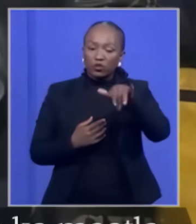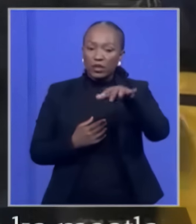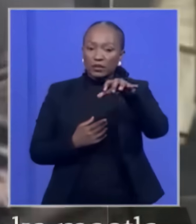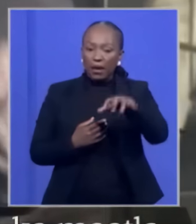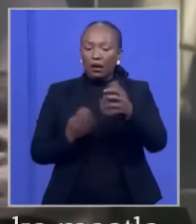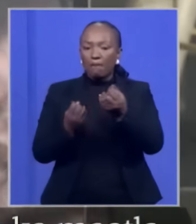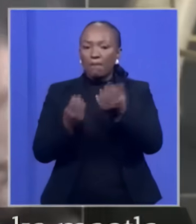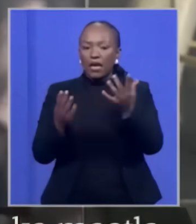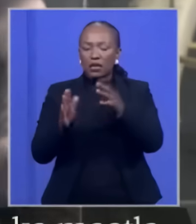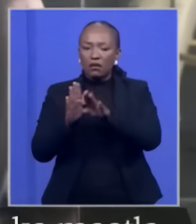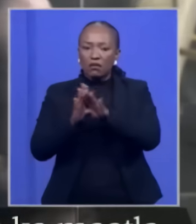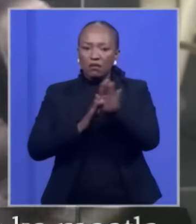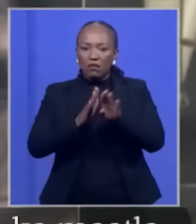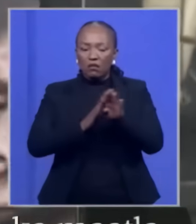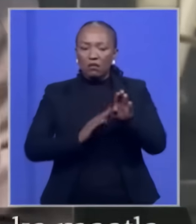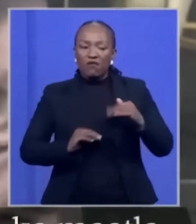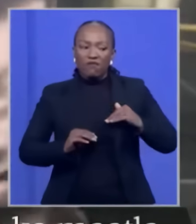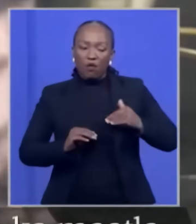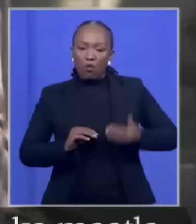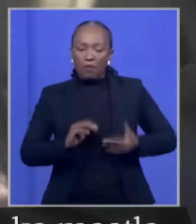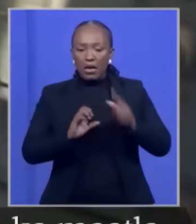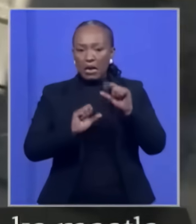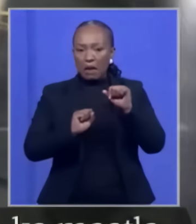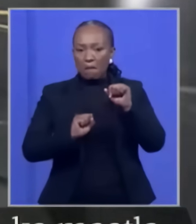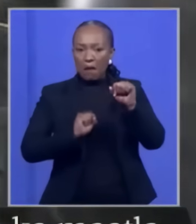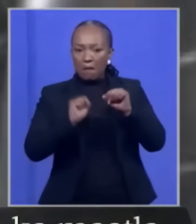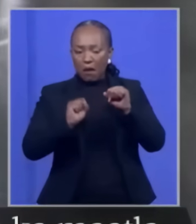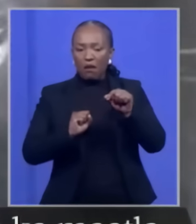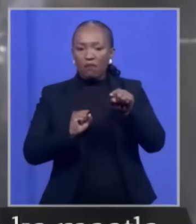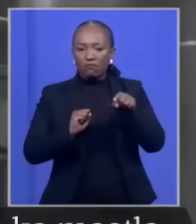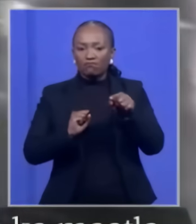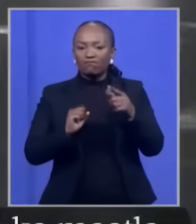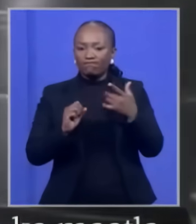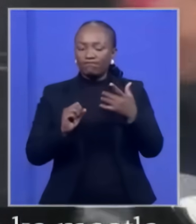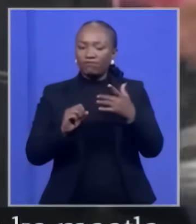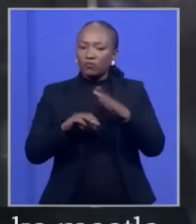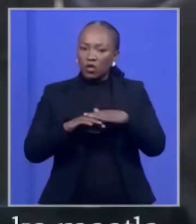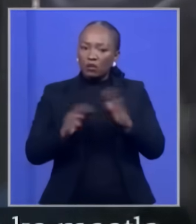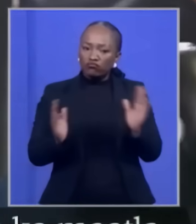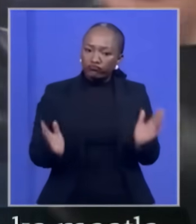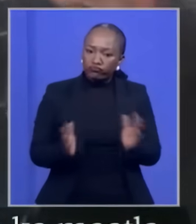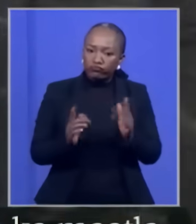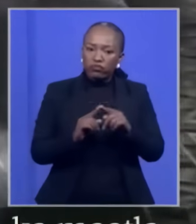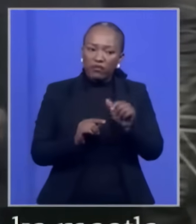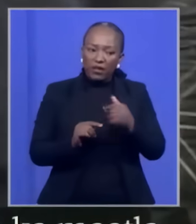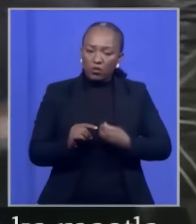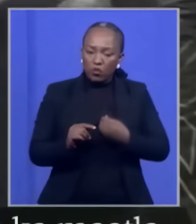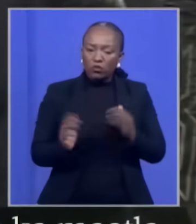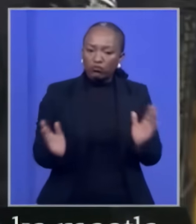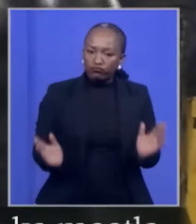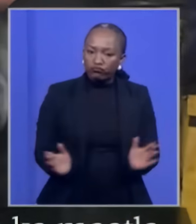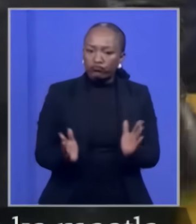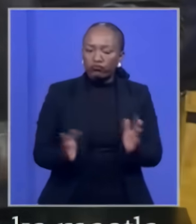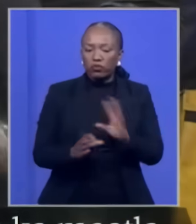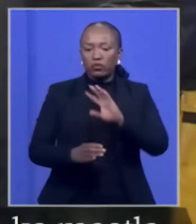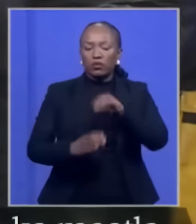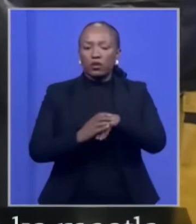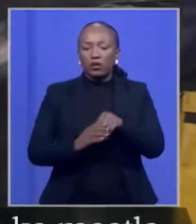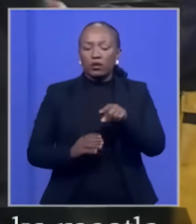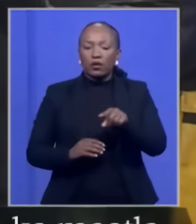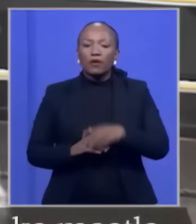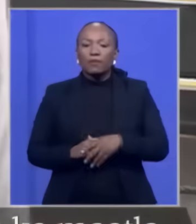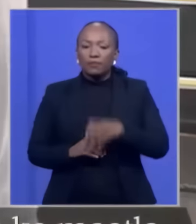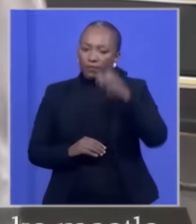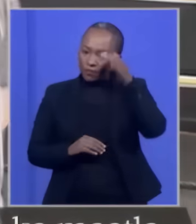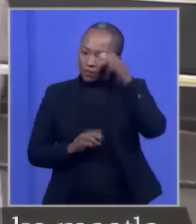E fela ka papadi ya matswele o kgona go aga boitshophe ba gagwe le go tlhotlheletša baswa go tšwa tikologong ya gabo. Motlhatli Arafat Koko